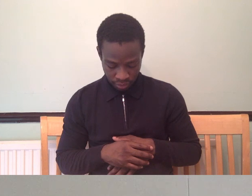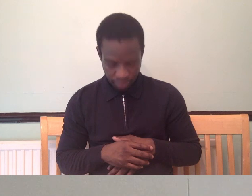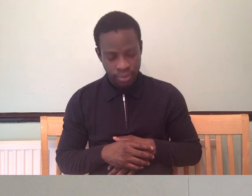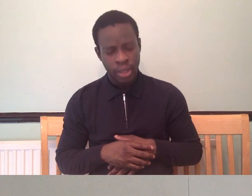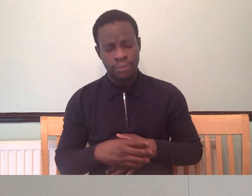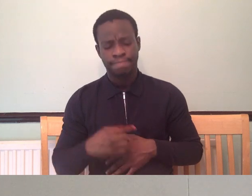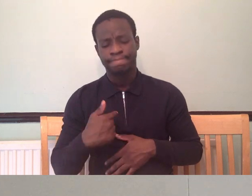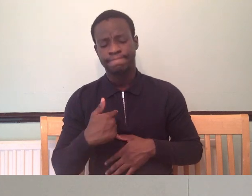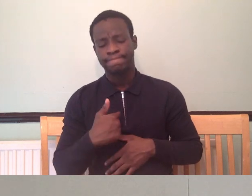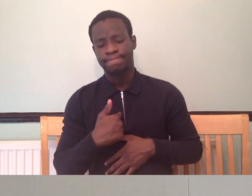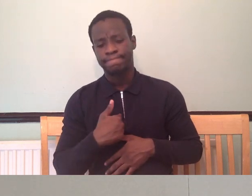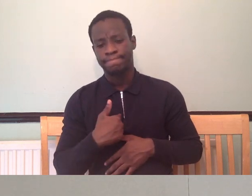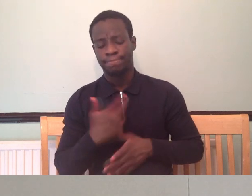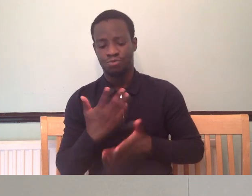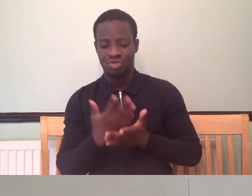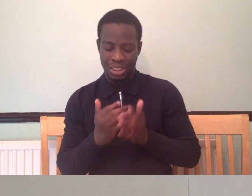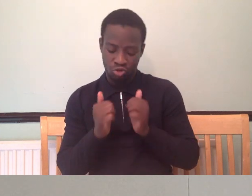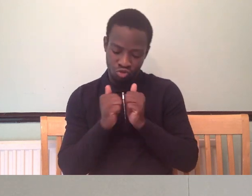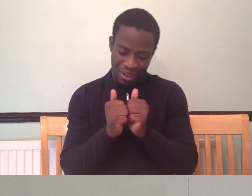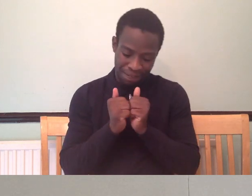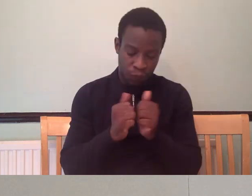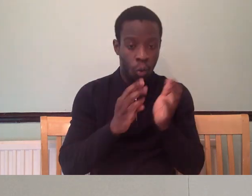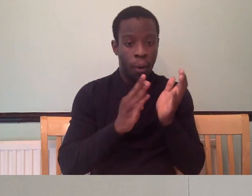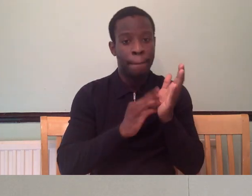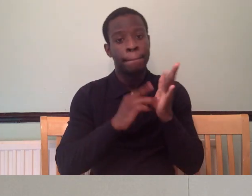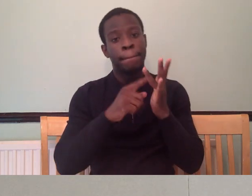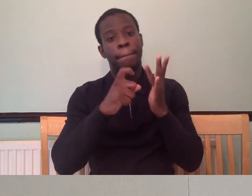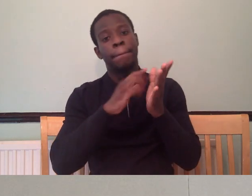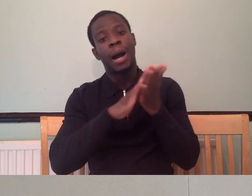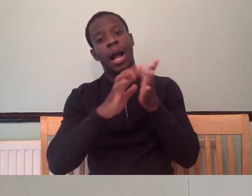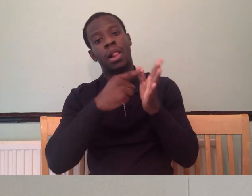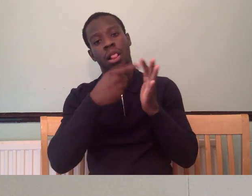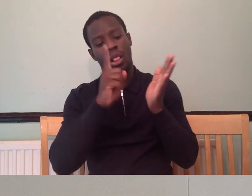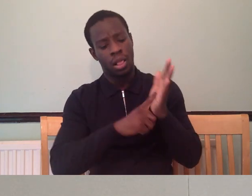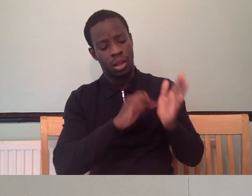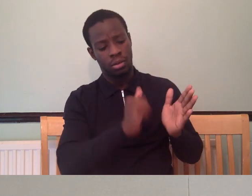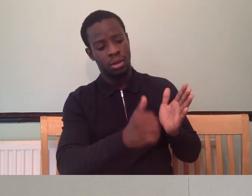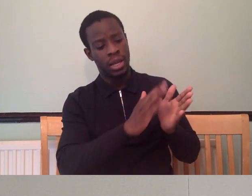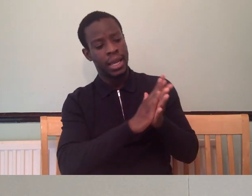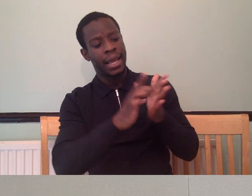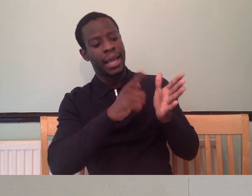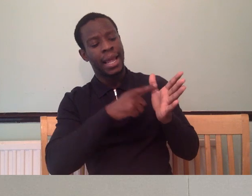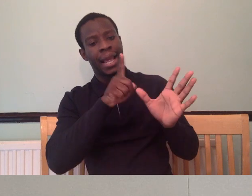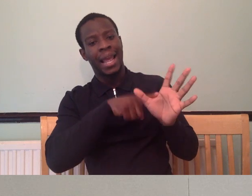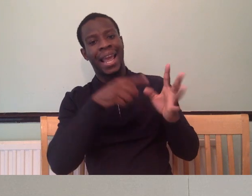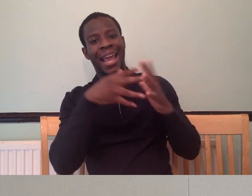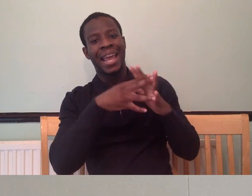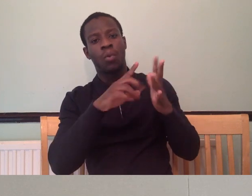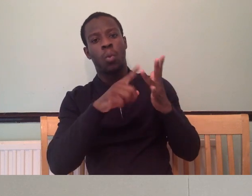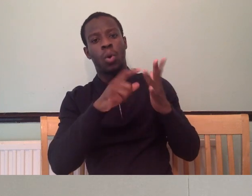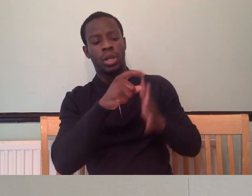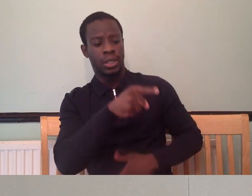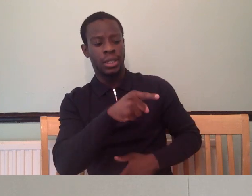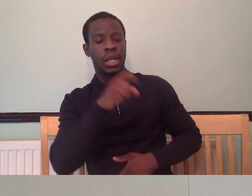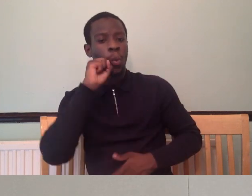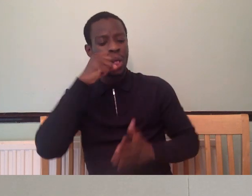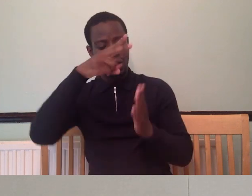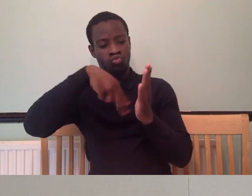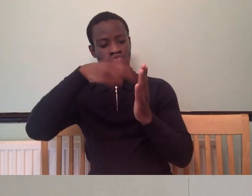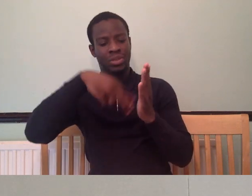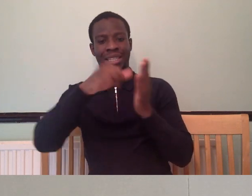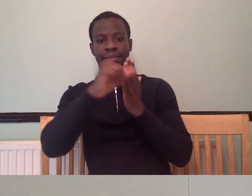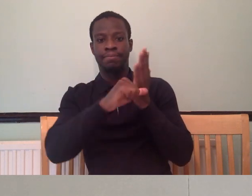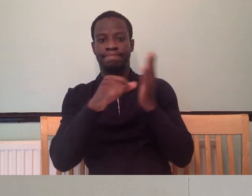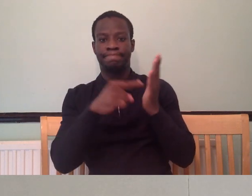I'm grateful to Michael Hayward, who is going to read for us this morning, and I'm going to hand over to Michael,